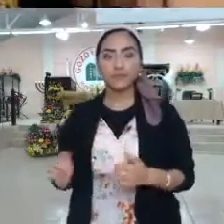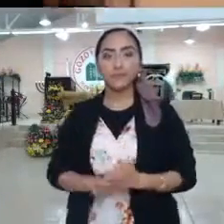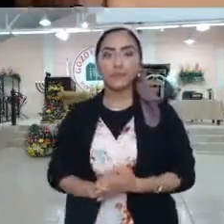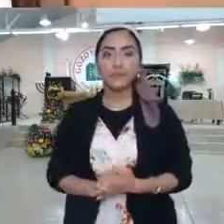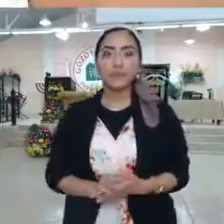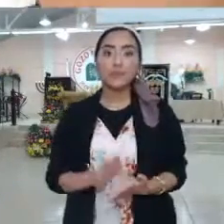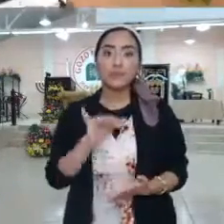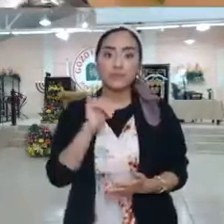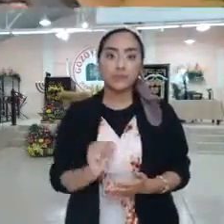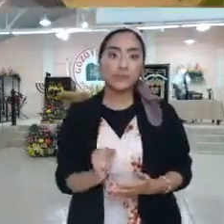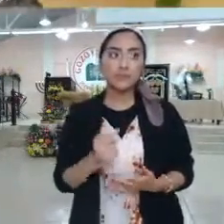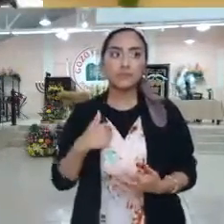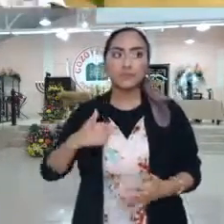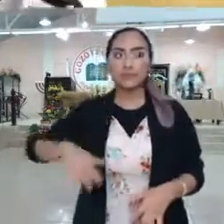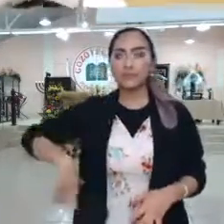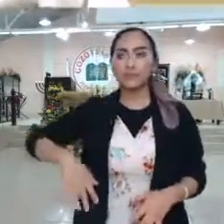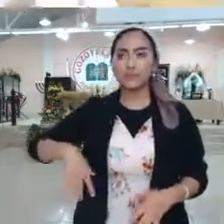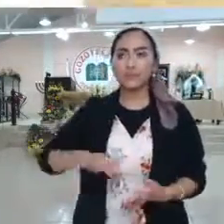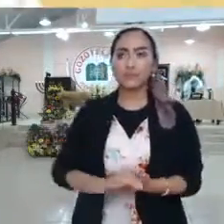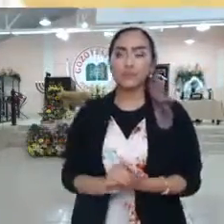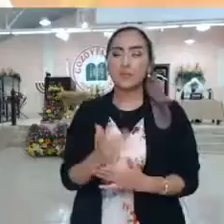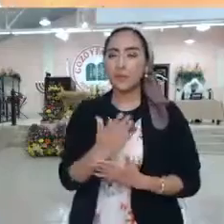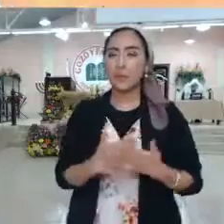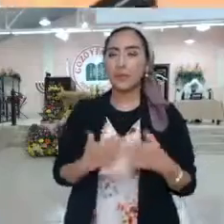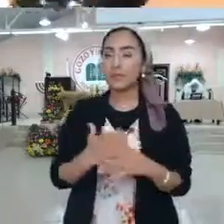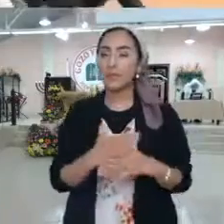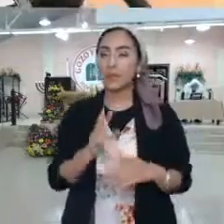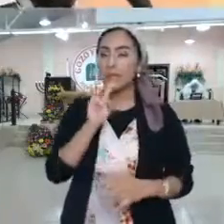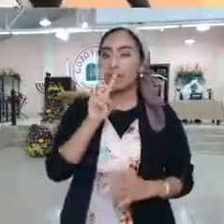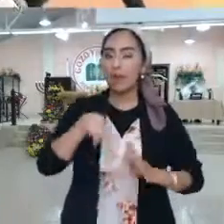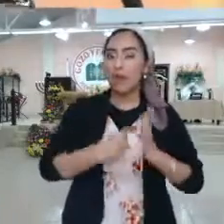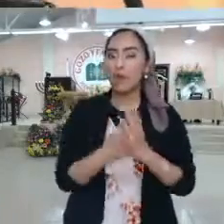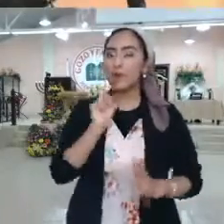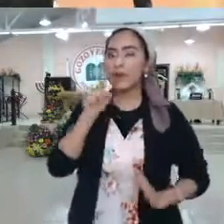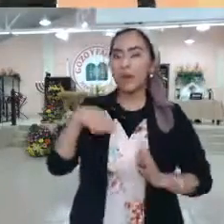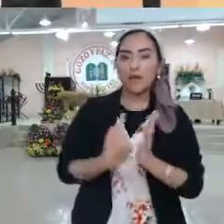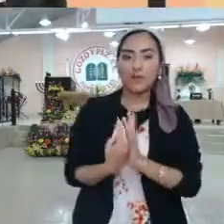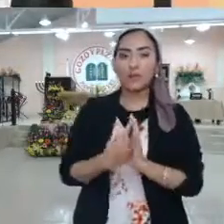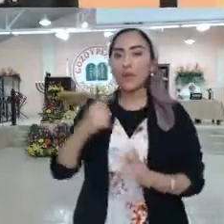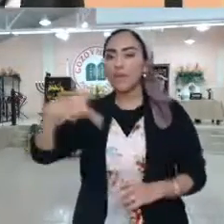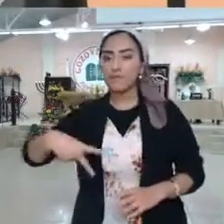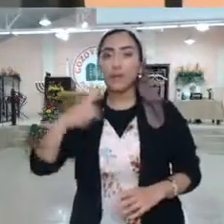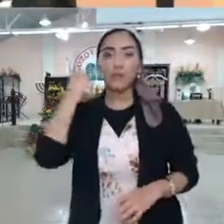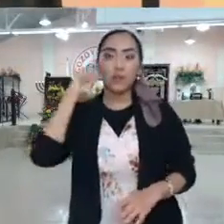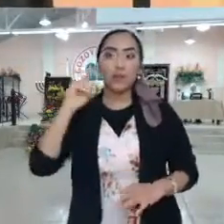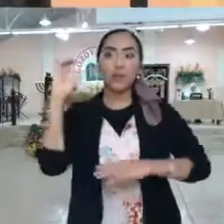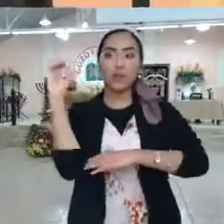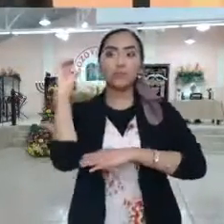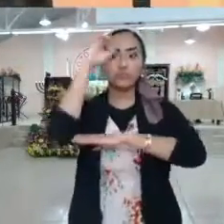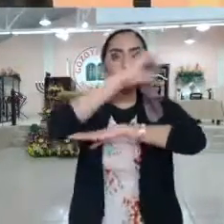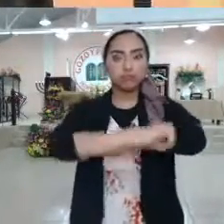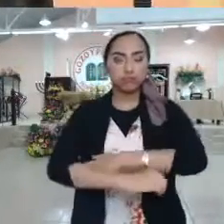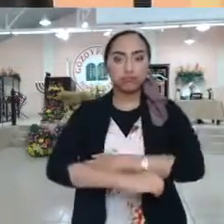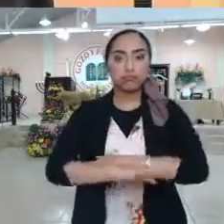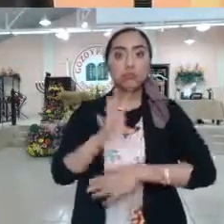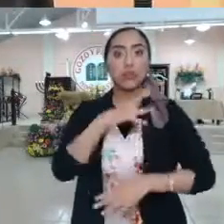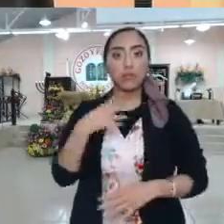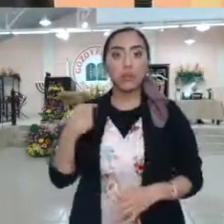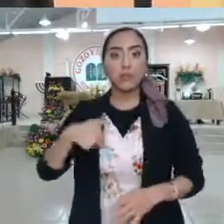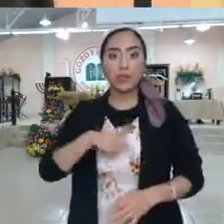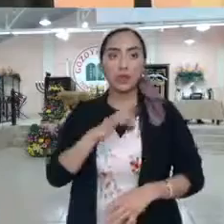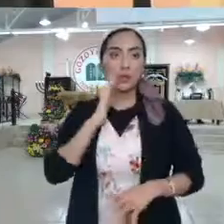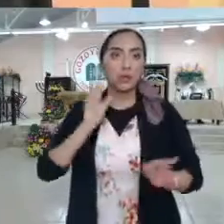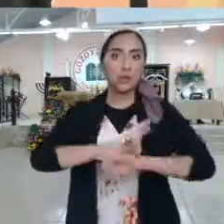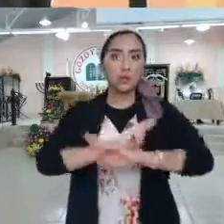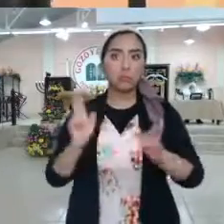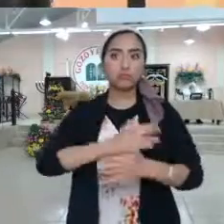Hamatzot. Certainly, there is left more or less 2 hours, 1 hour and a half for the sunset to set,